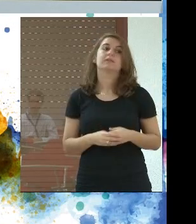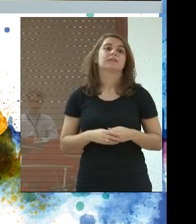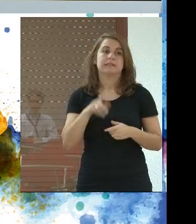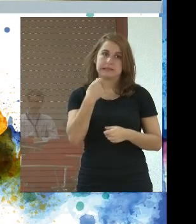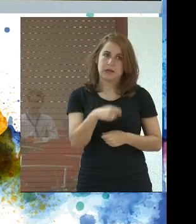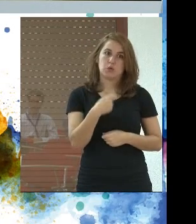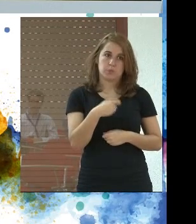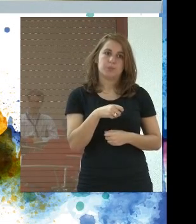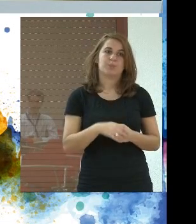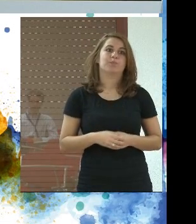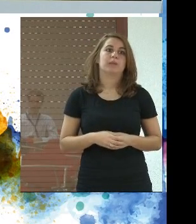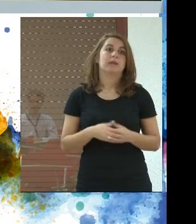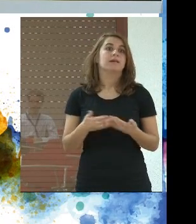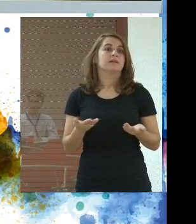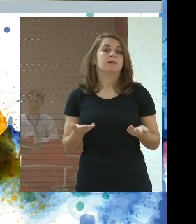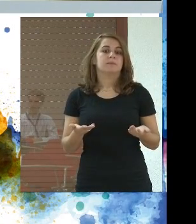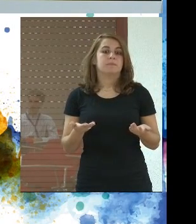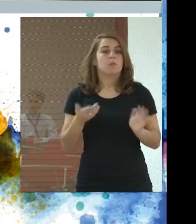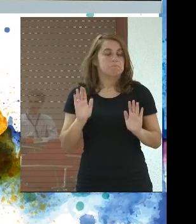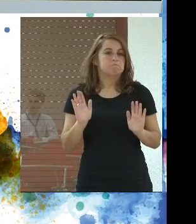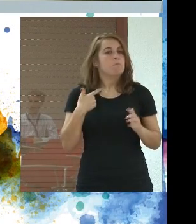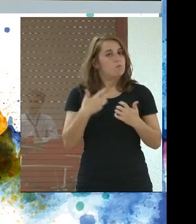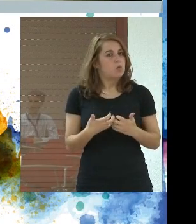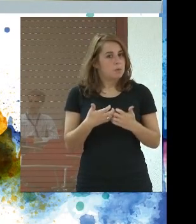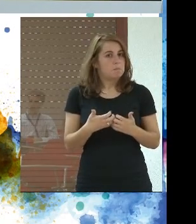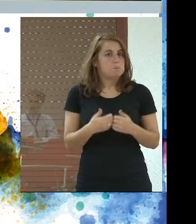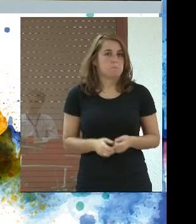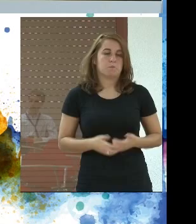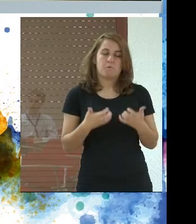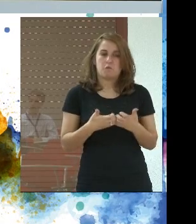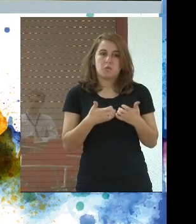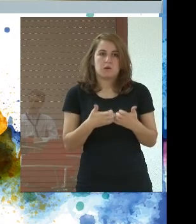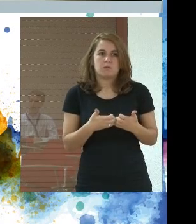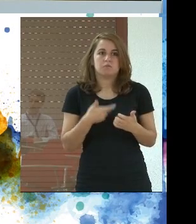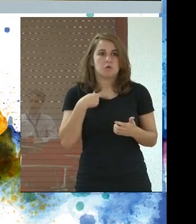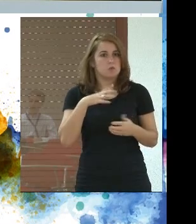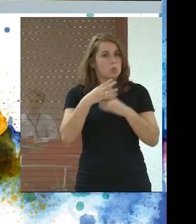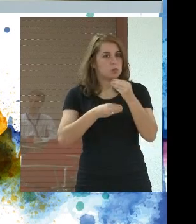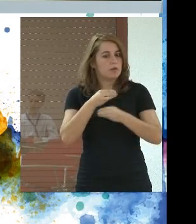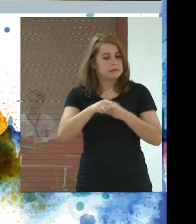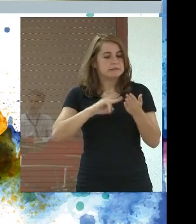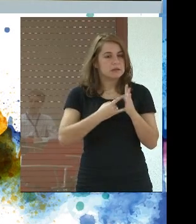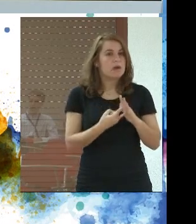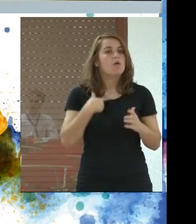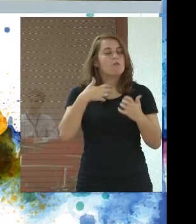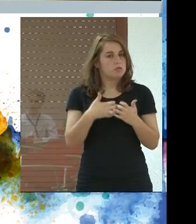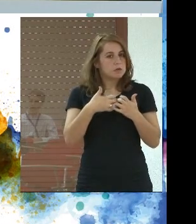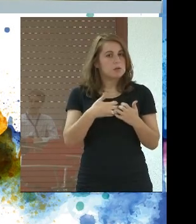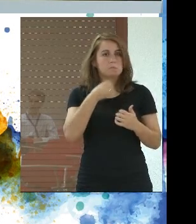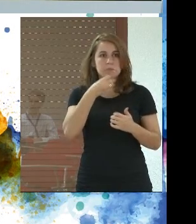well, not at the same time, but one after the other. And that can be expensive, but